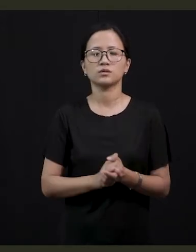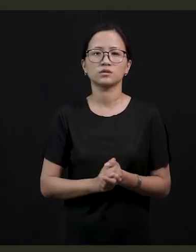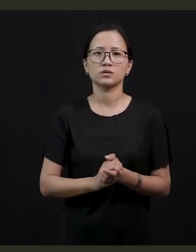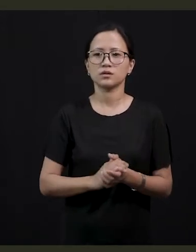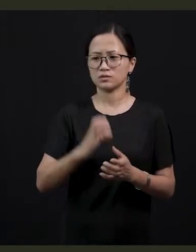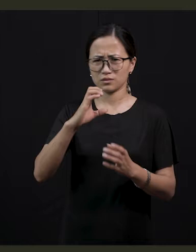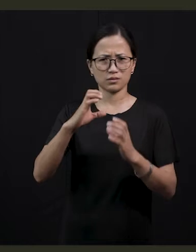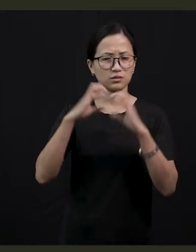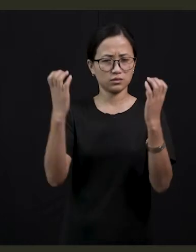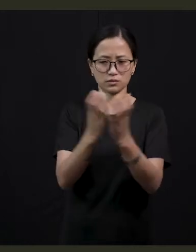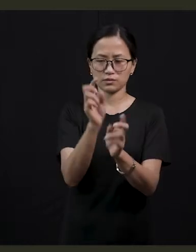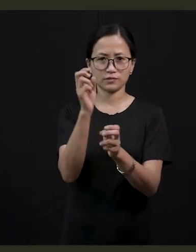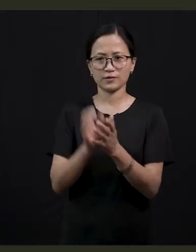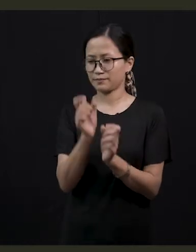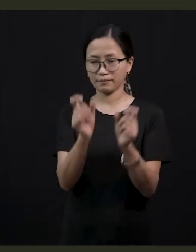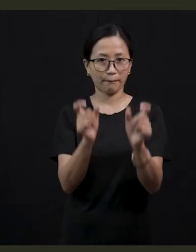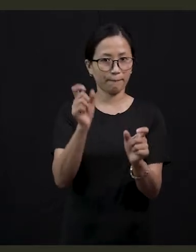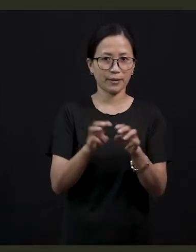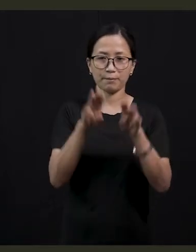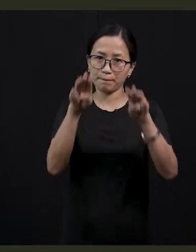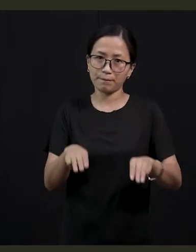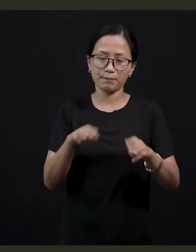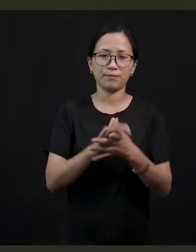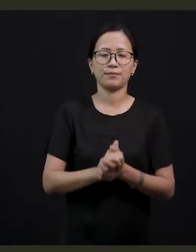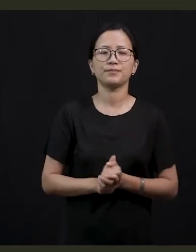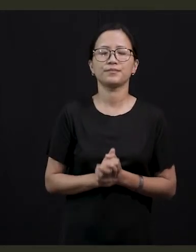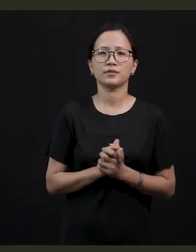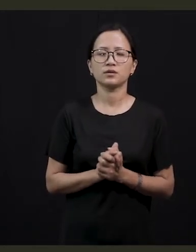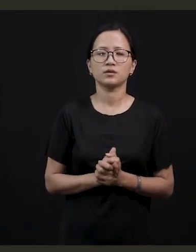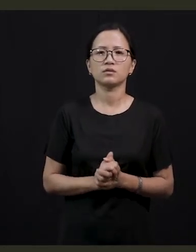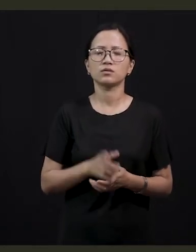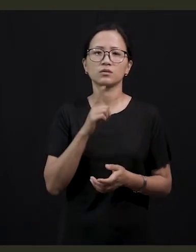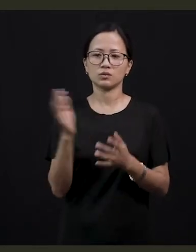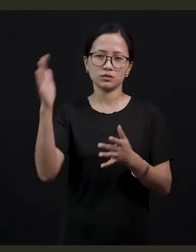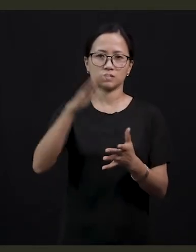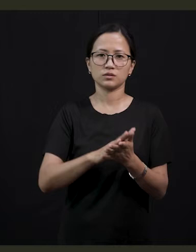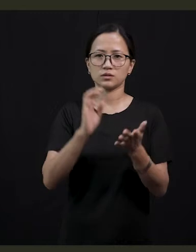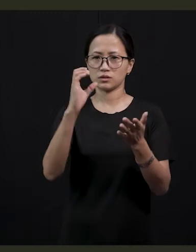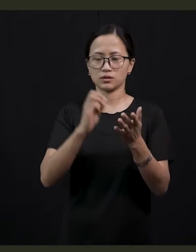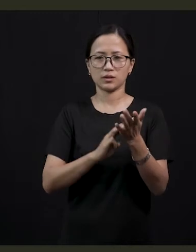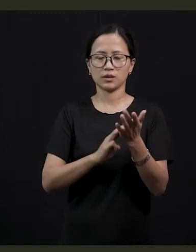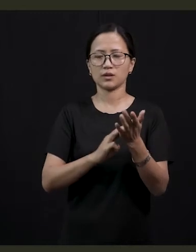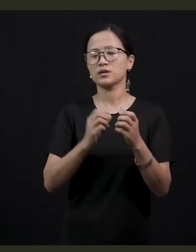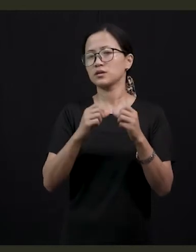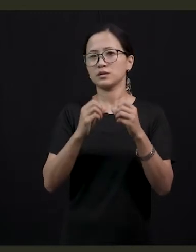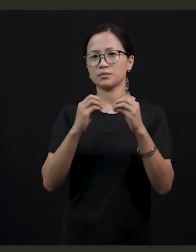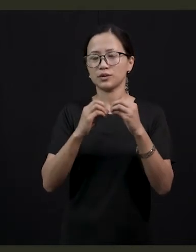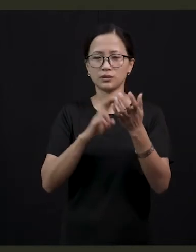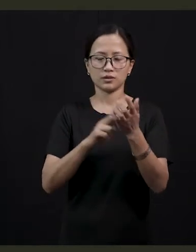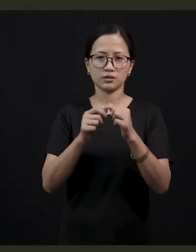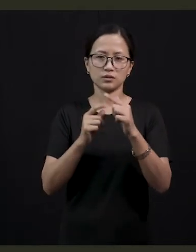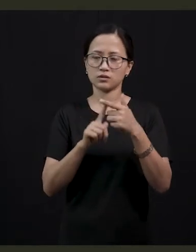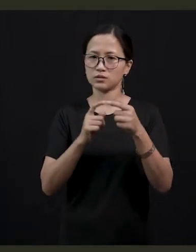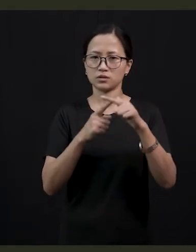his council of ministers. So remember, the council of ministers, or we also call them as cabinet ministers. So it is the